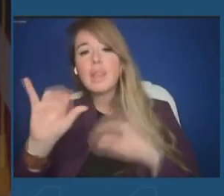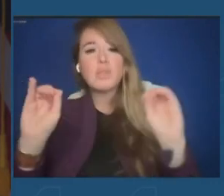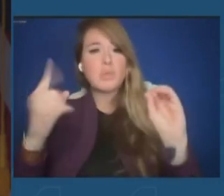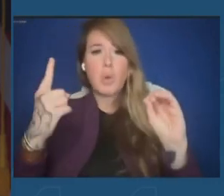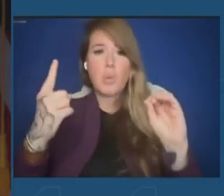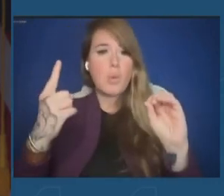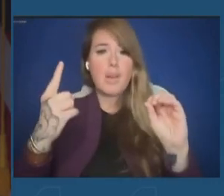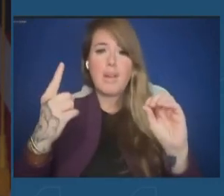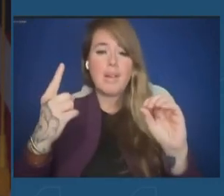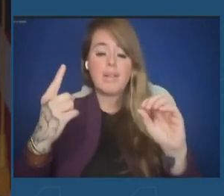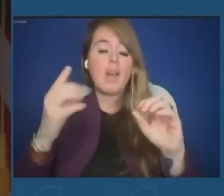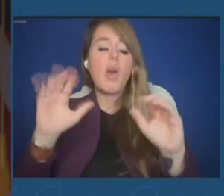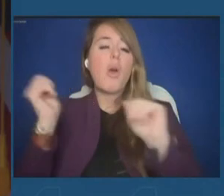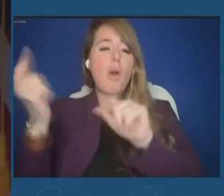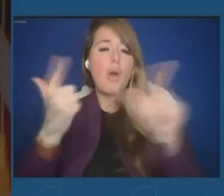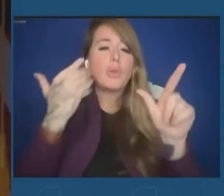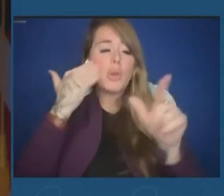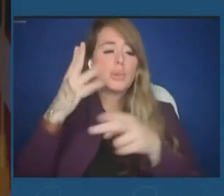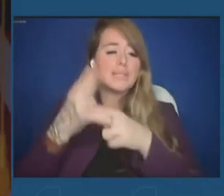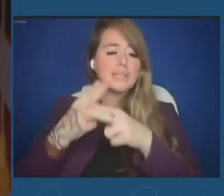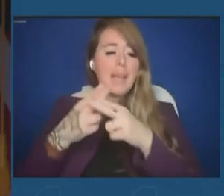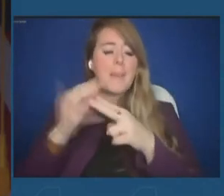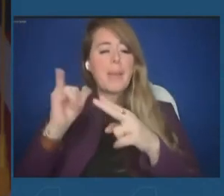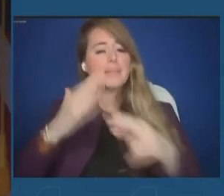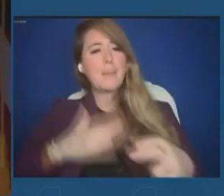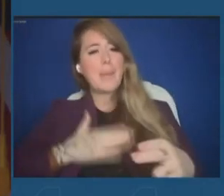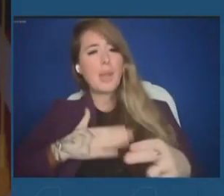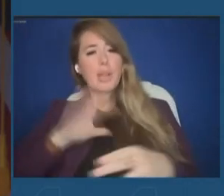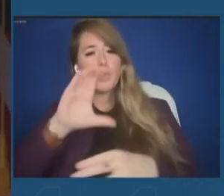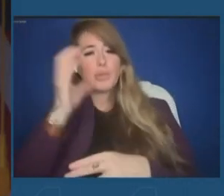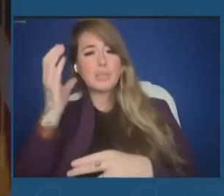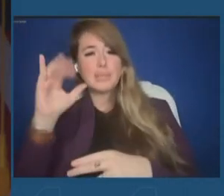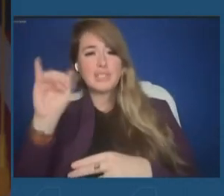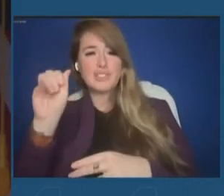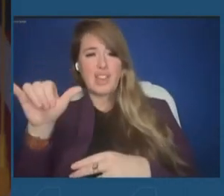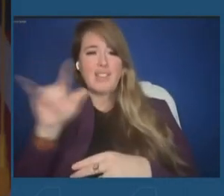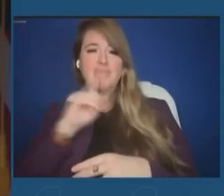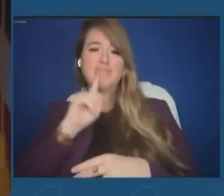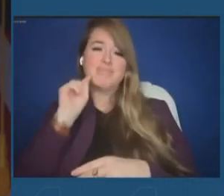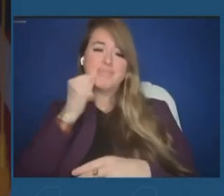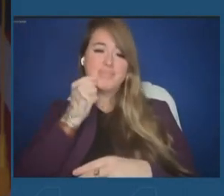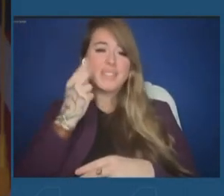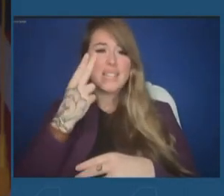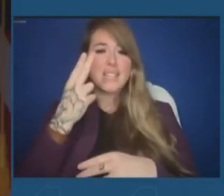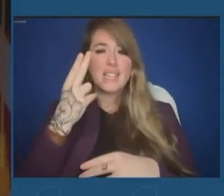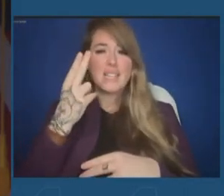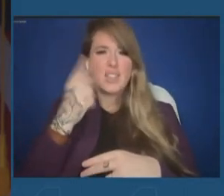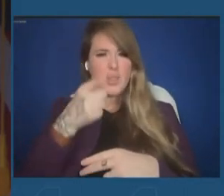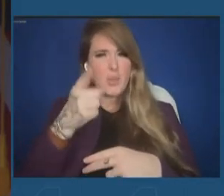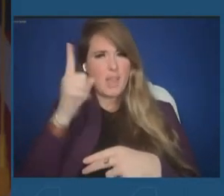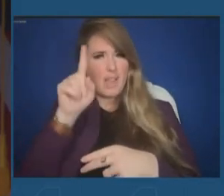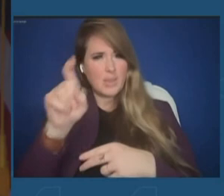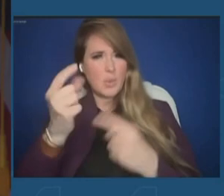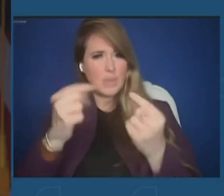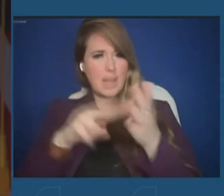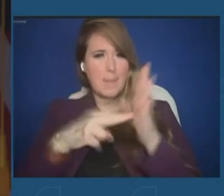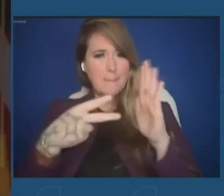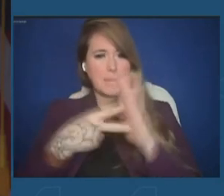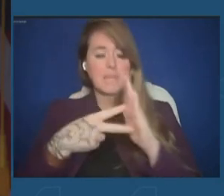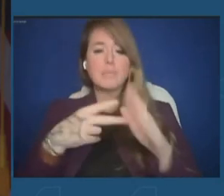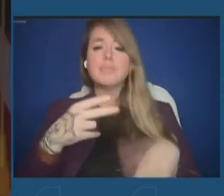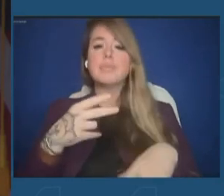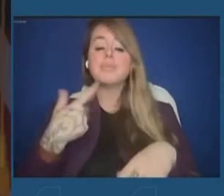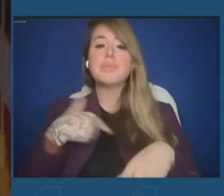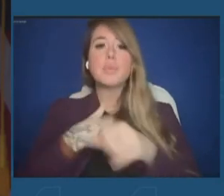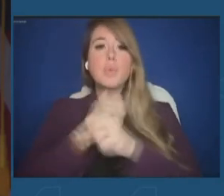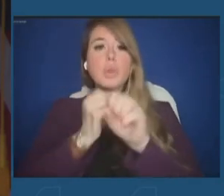Jay. That's a great thing to have associated with you, Merry Christmas Jay, because people ask, what does that mean? It's a mechanic who rescued